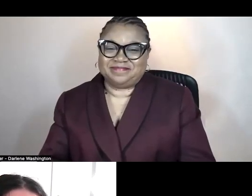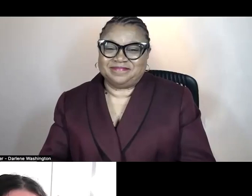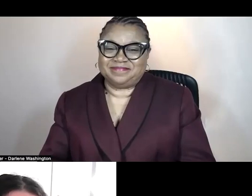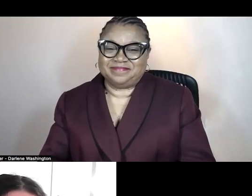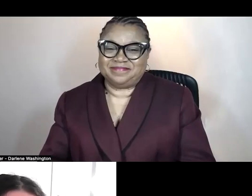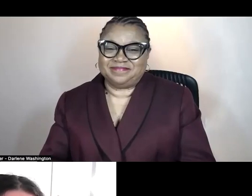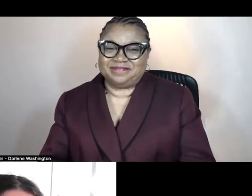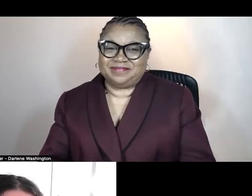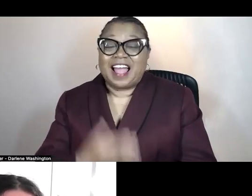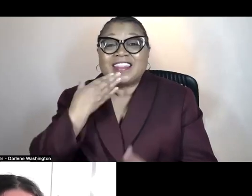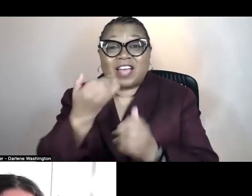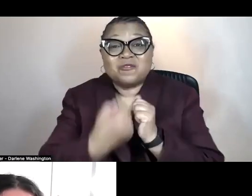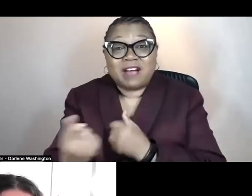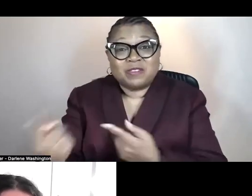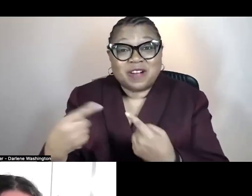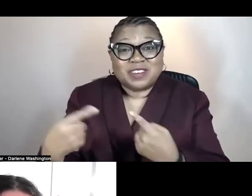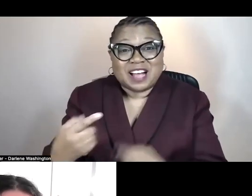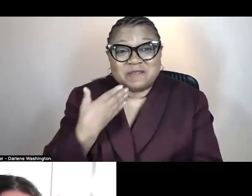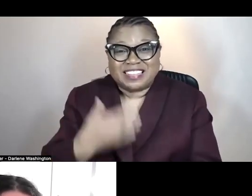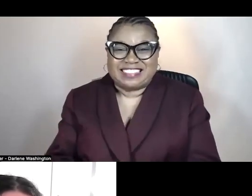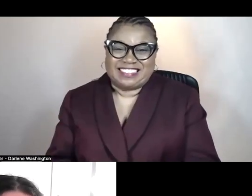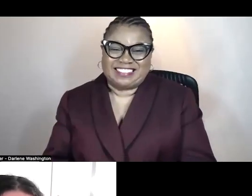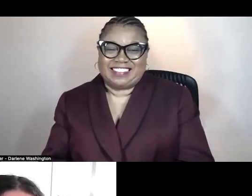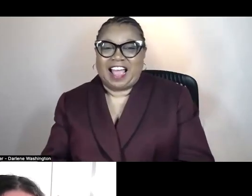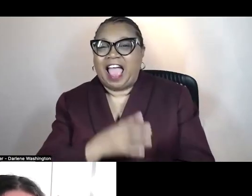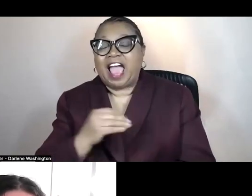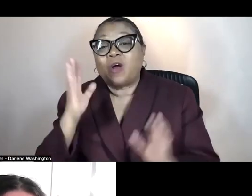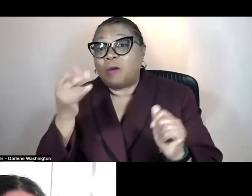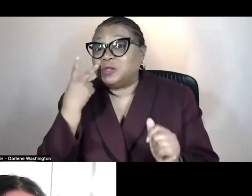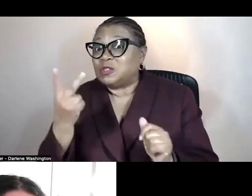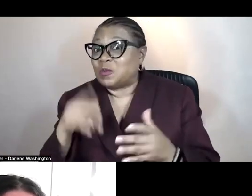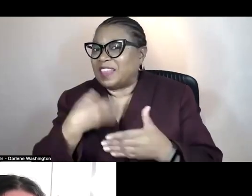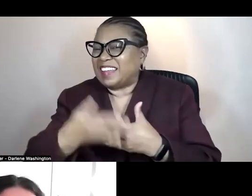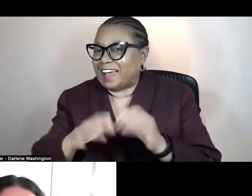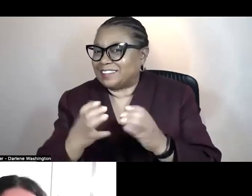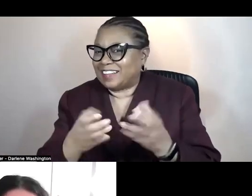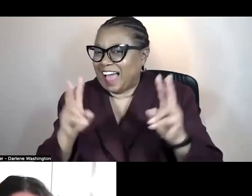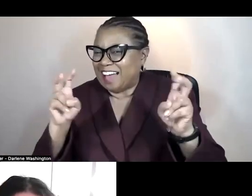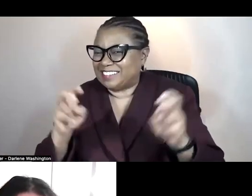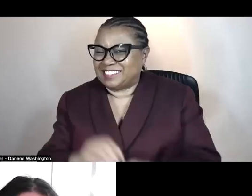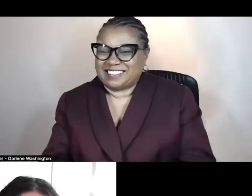Thank you everyone for coming, and hope to see you in the next class.